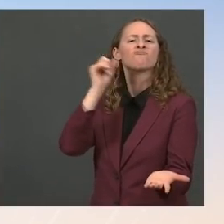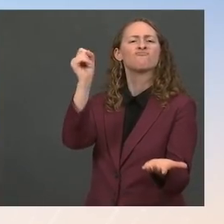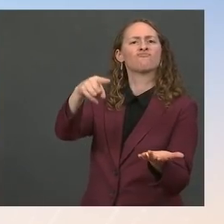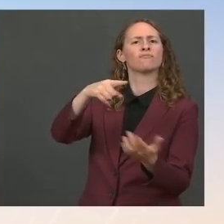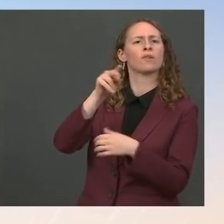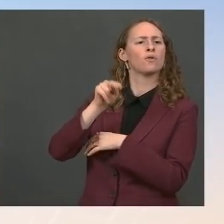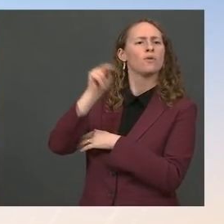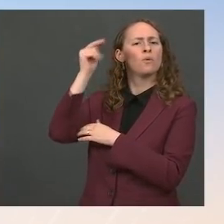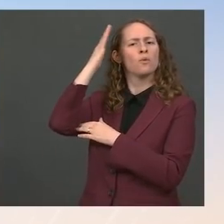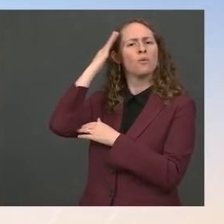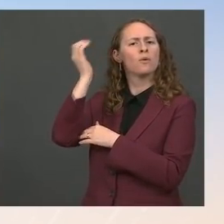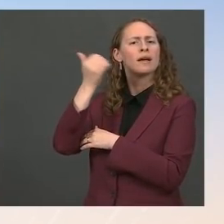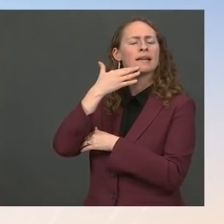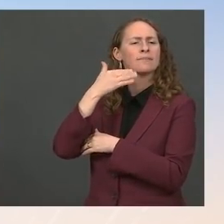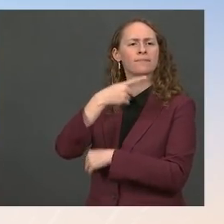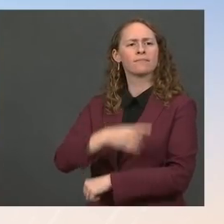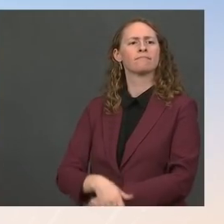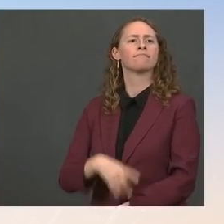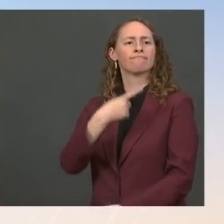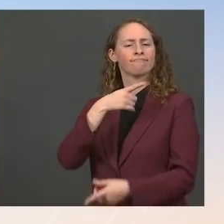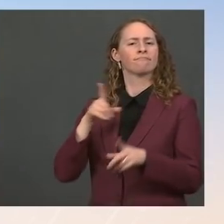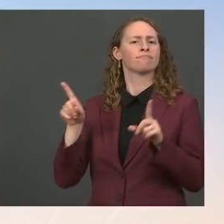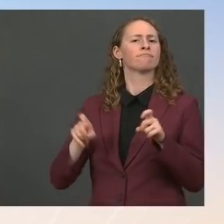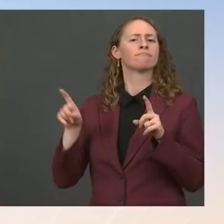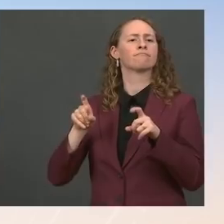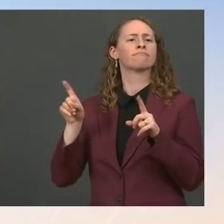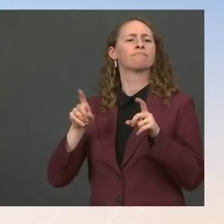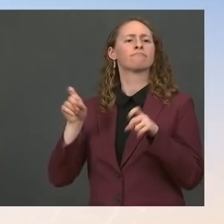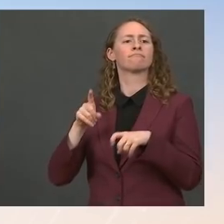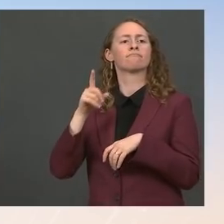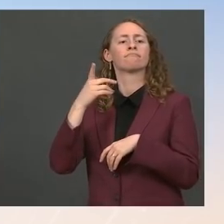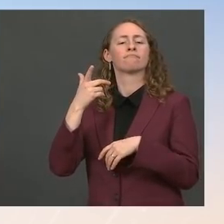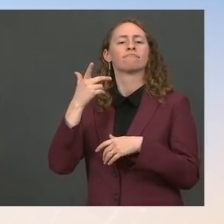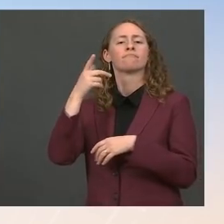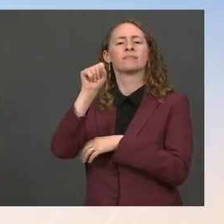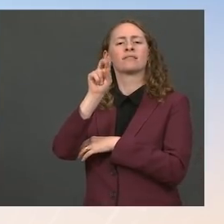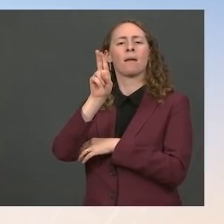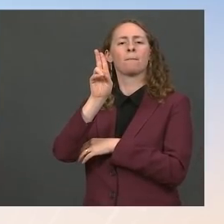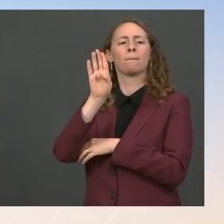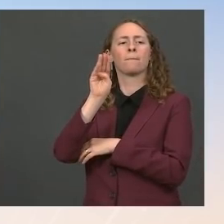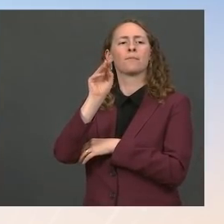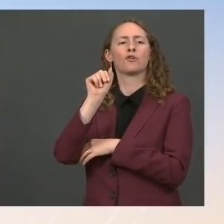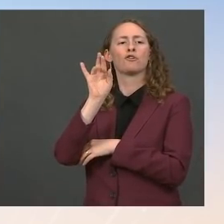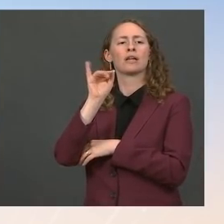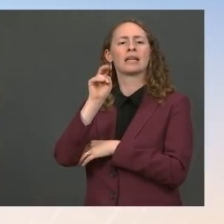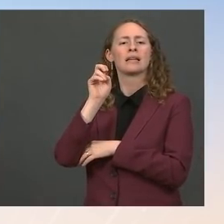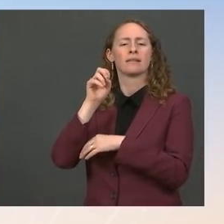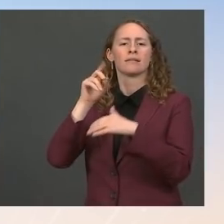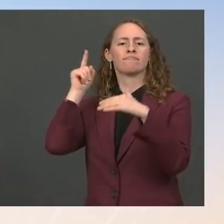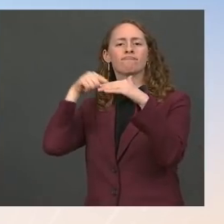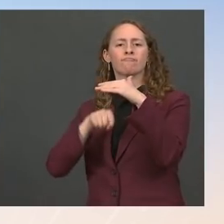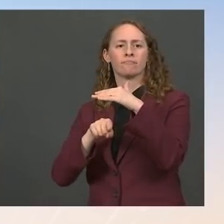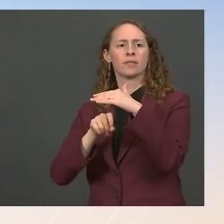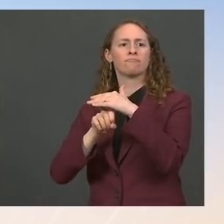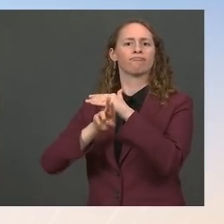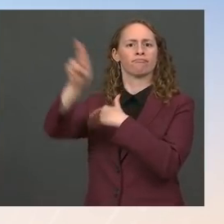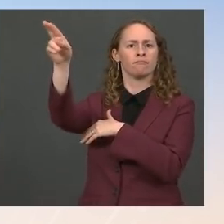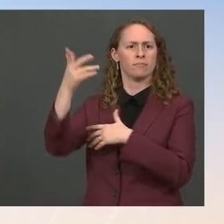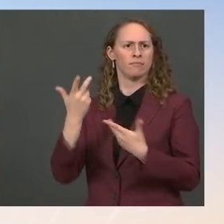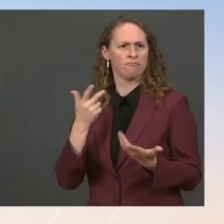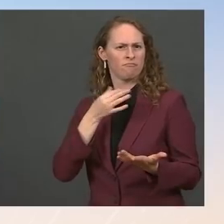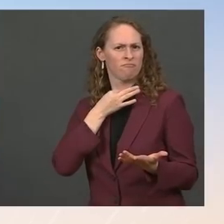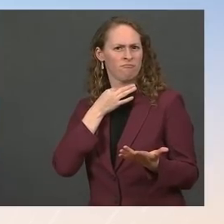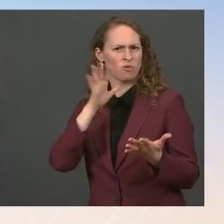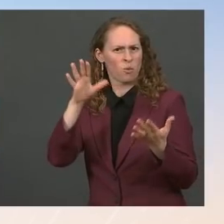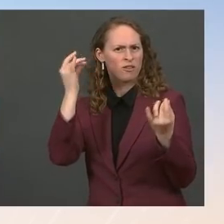tested a ballistic missile launched from a submarine. First, do you have a response to that? And then secondly, can you point to any actions that